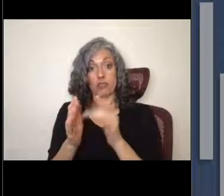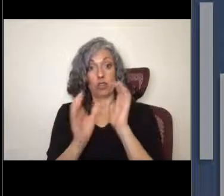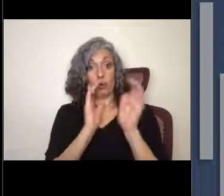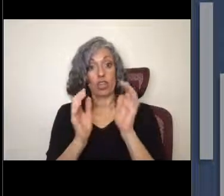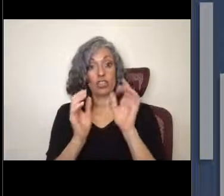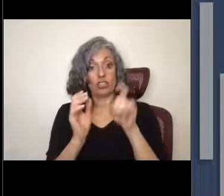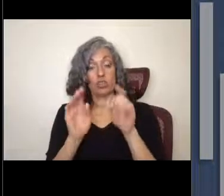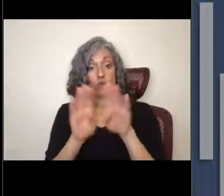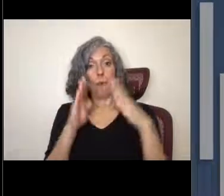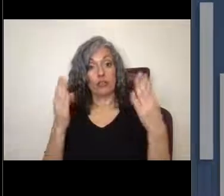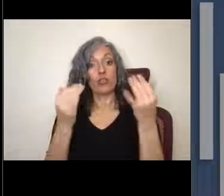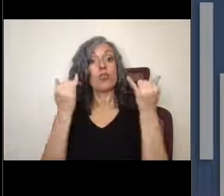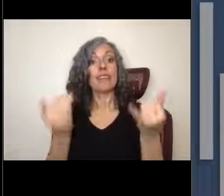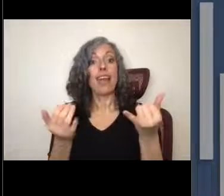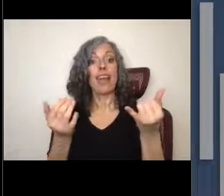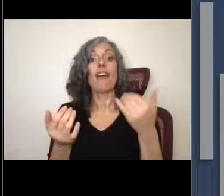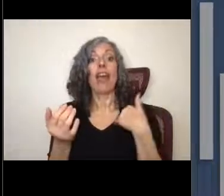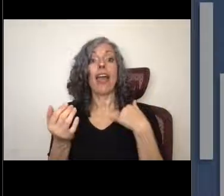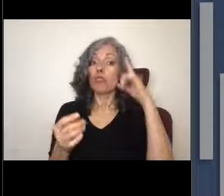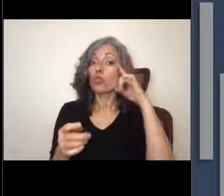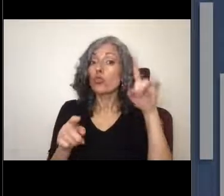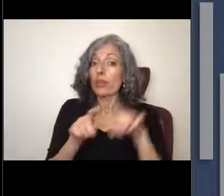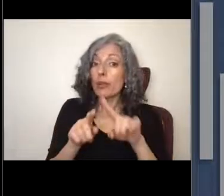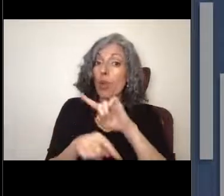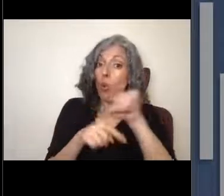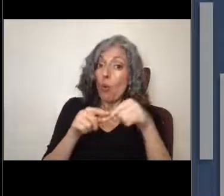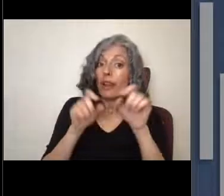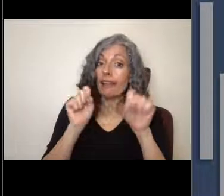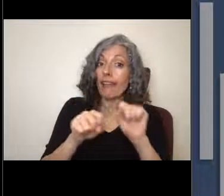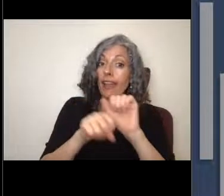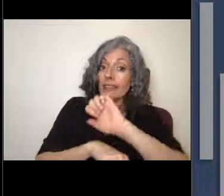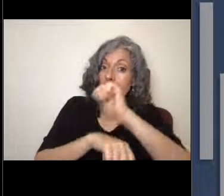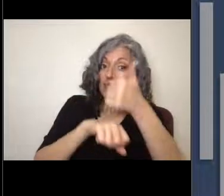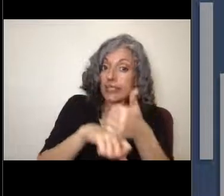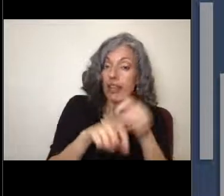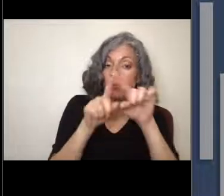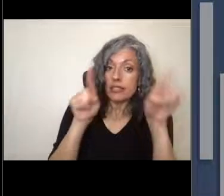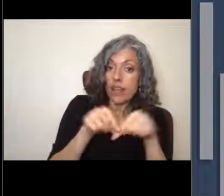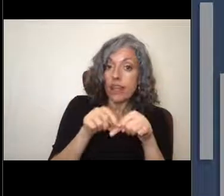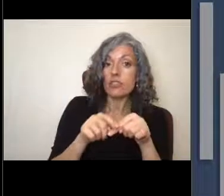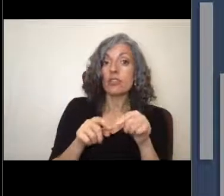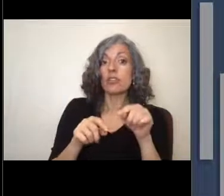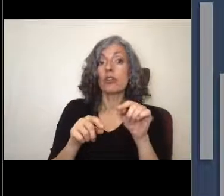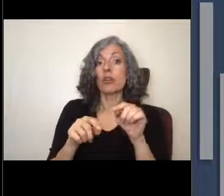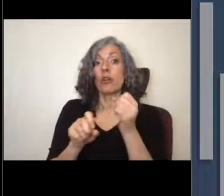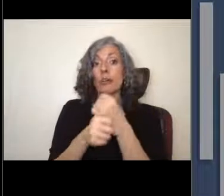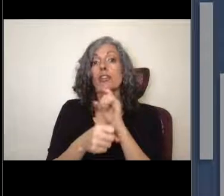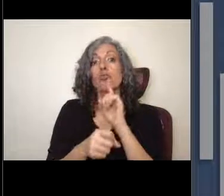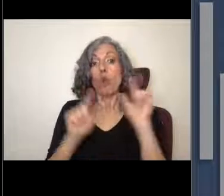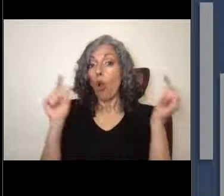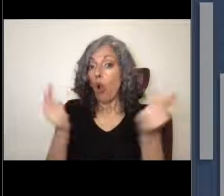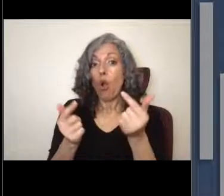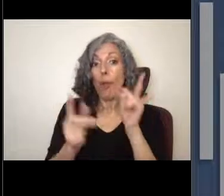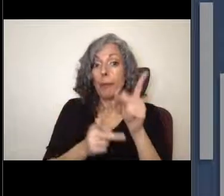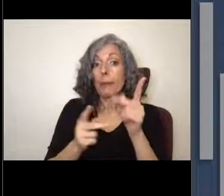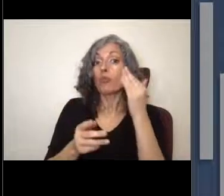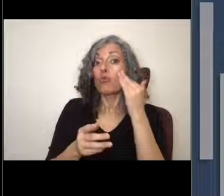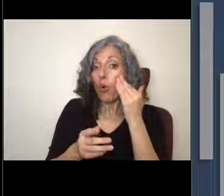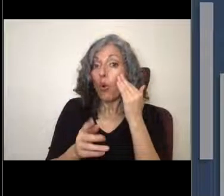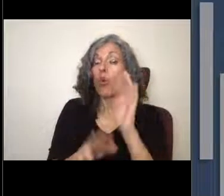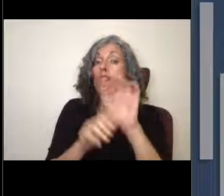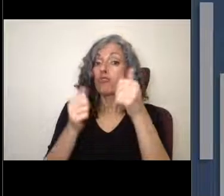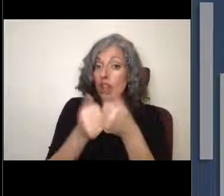the agreement, when can these signs go up? Because we're concerned about making sure that the public is notified on these challenges, and I know that's your goal